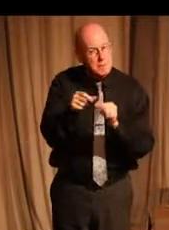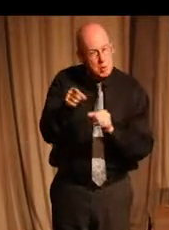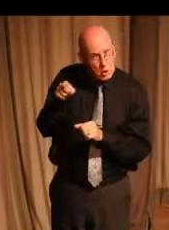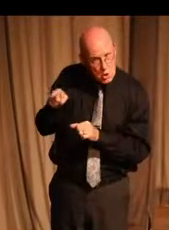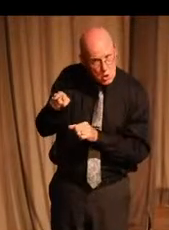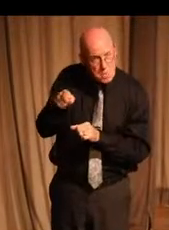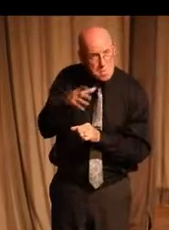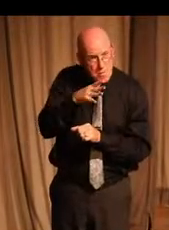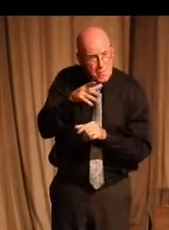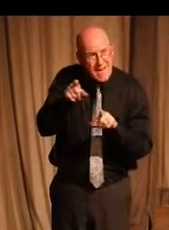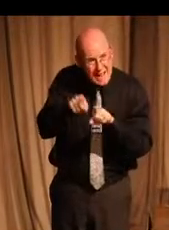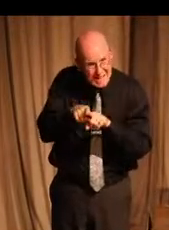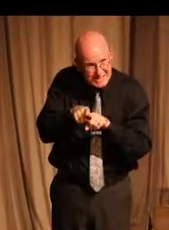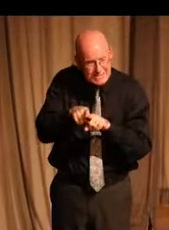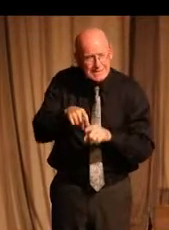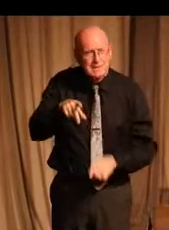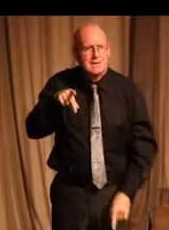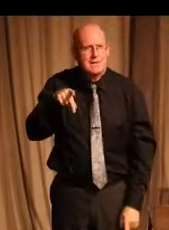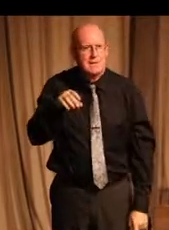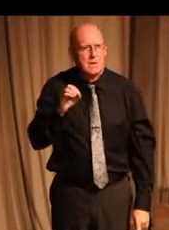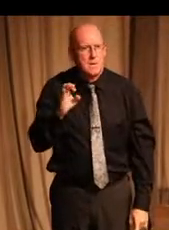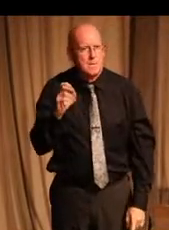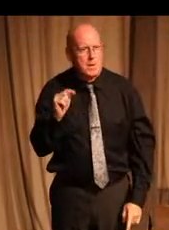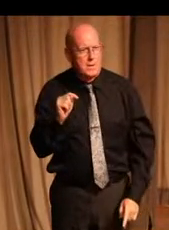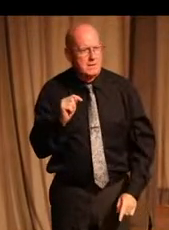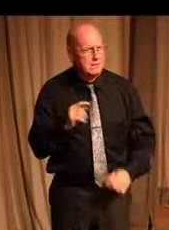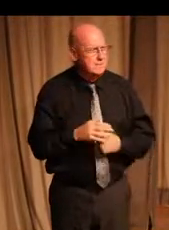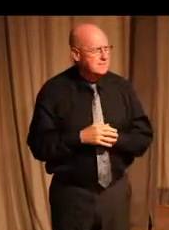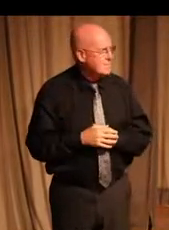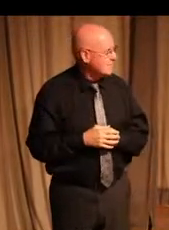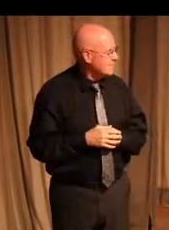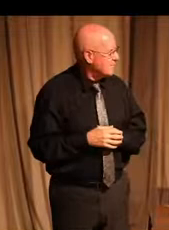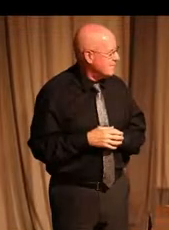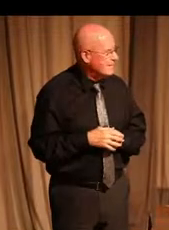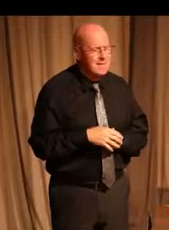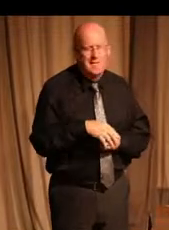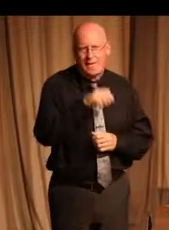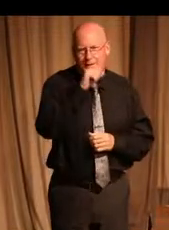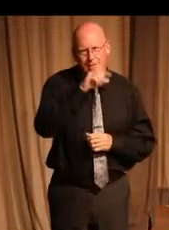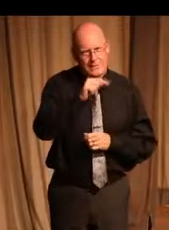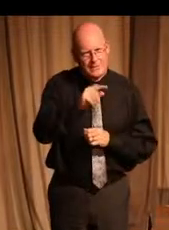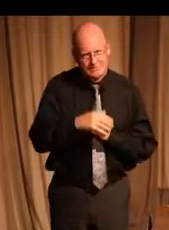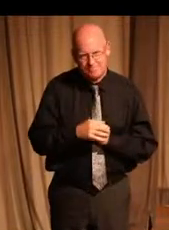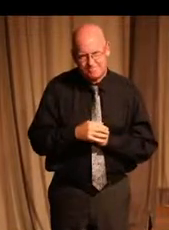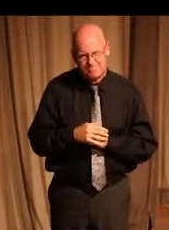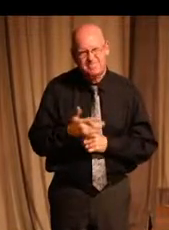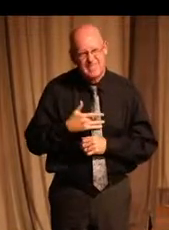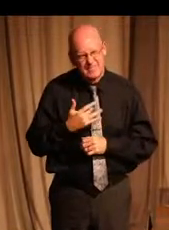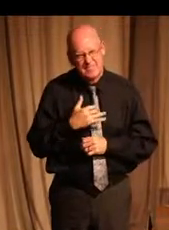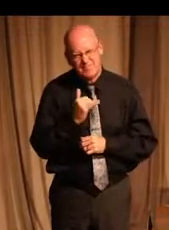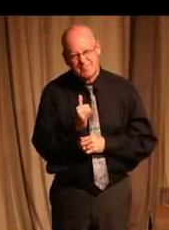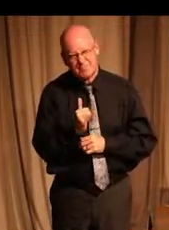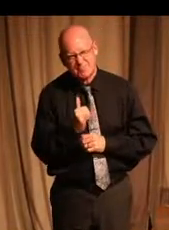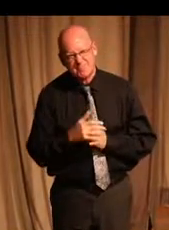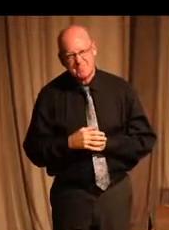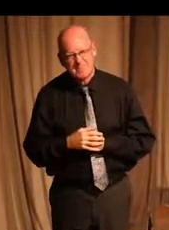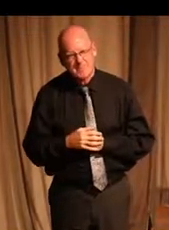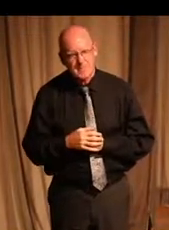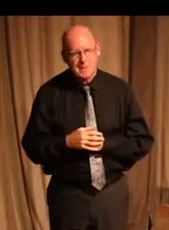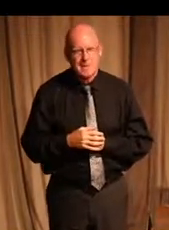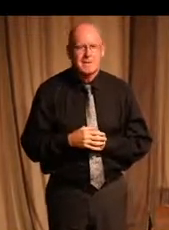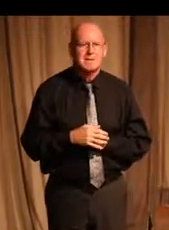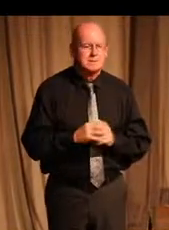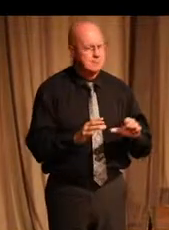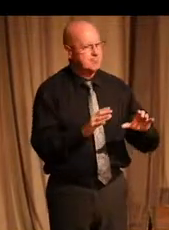poet of joy. I love it. I mean, I feel you, because there's the camp